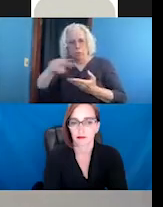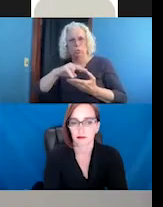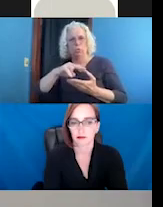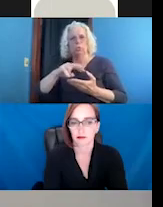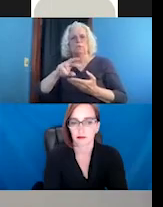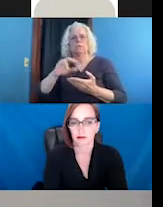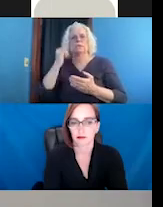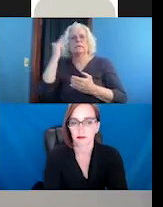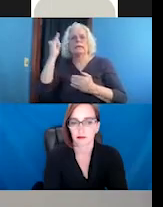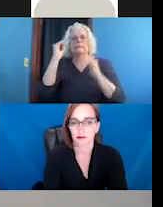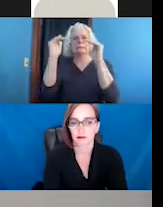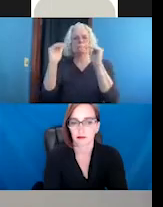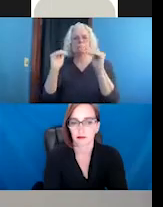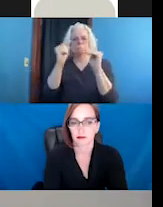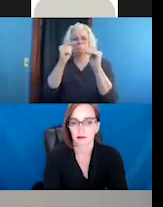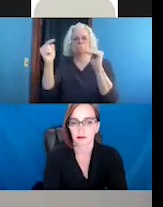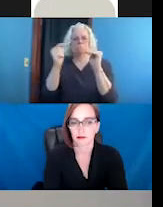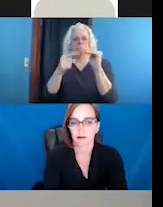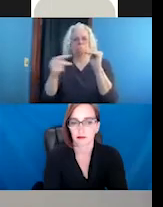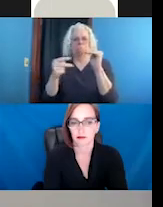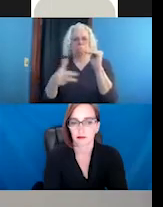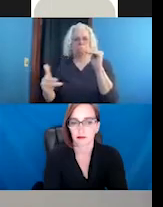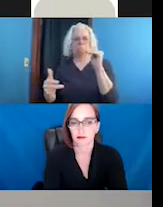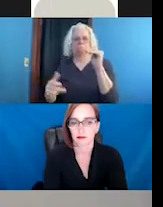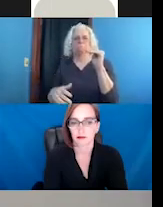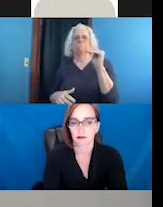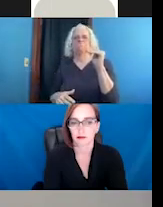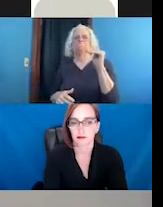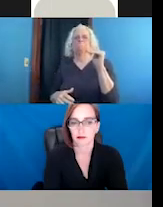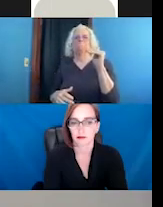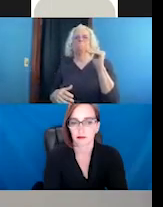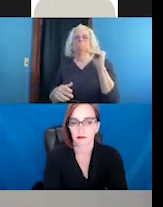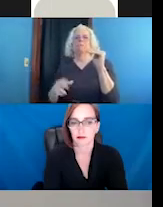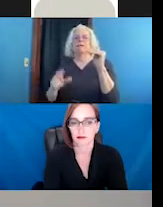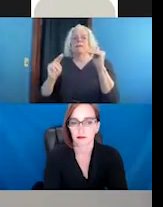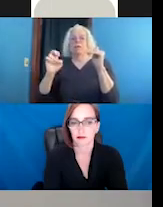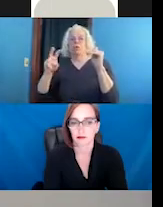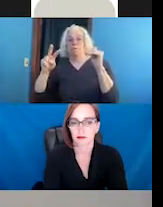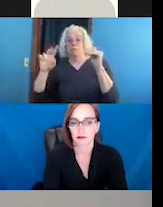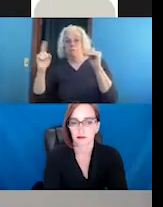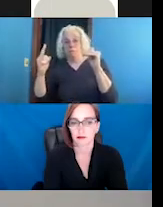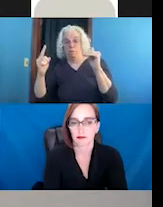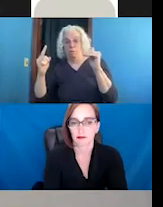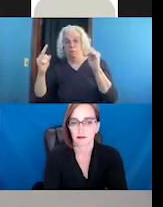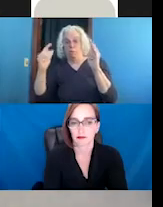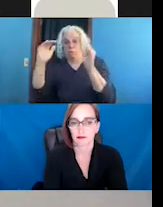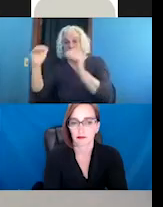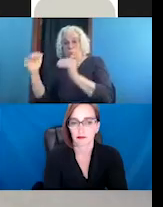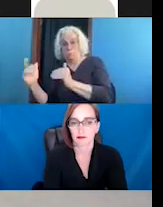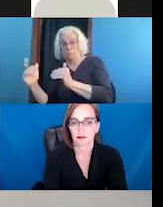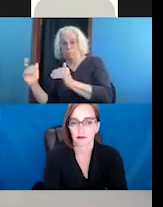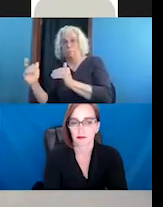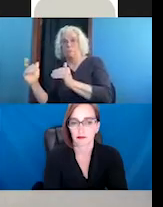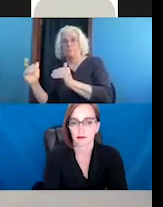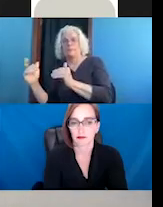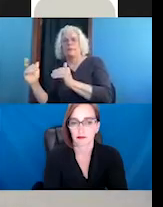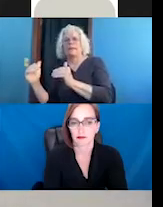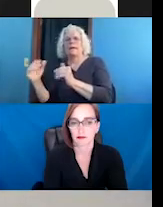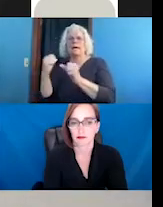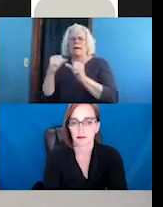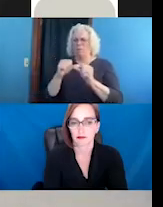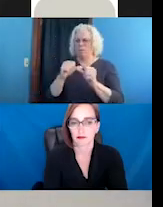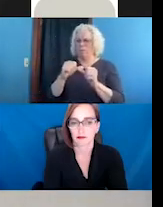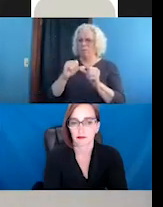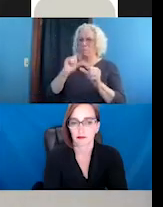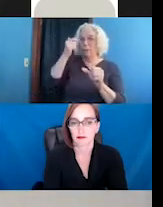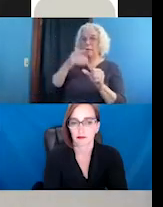ideas and move into November 1st. I think we were having some discussion. The governor has to leave on